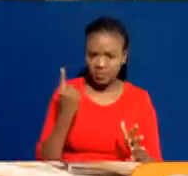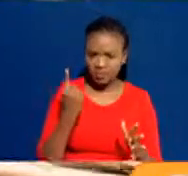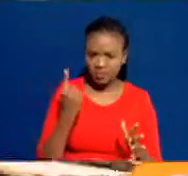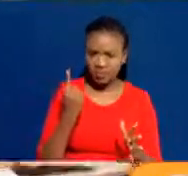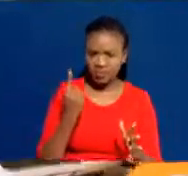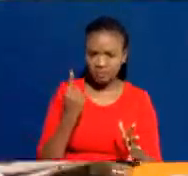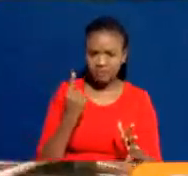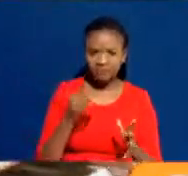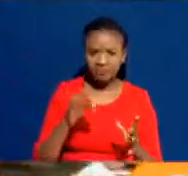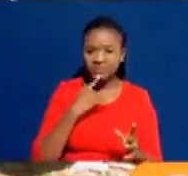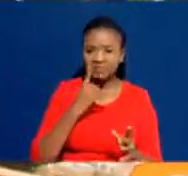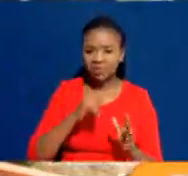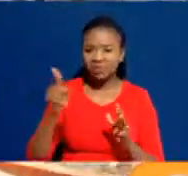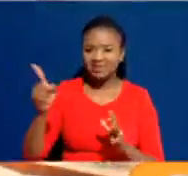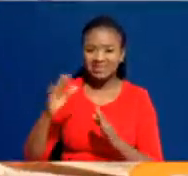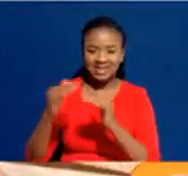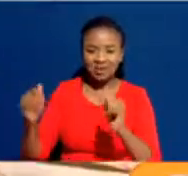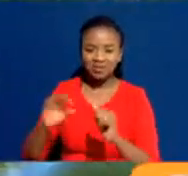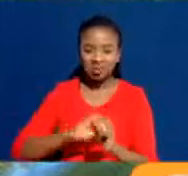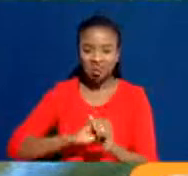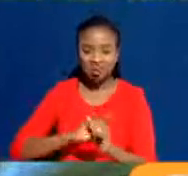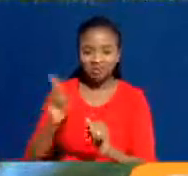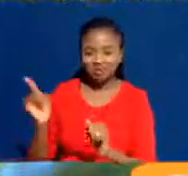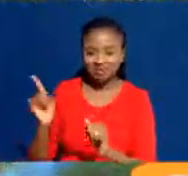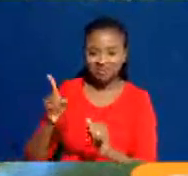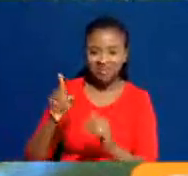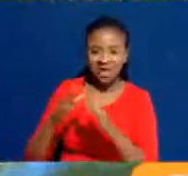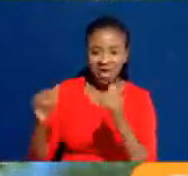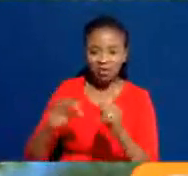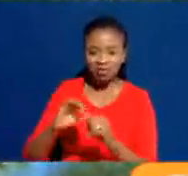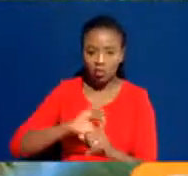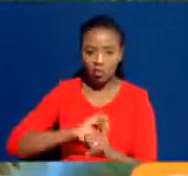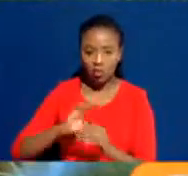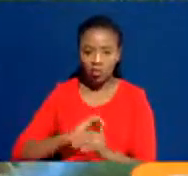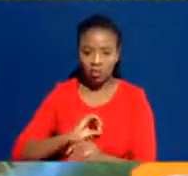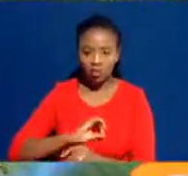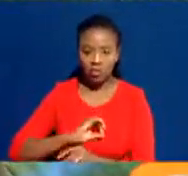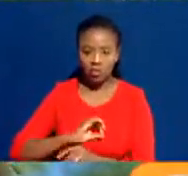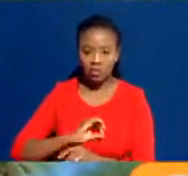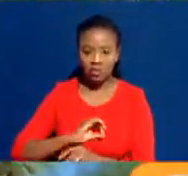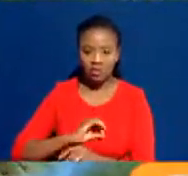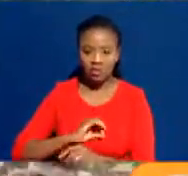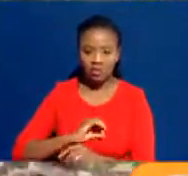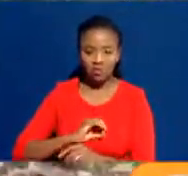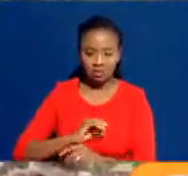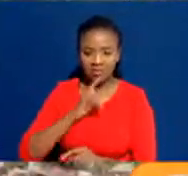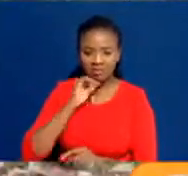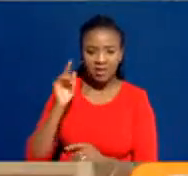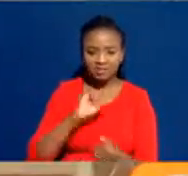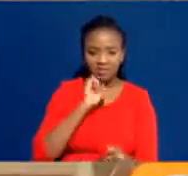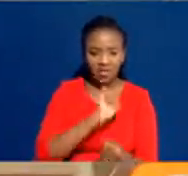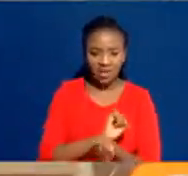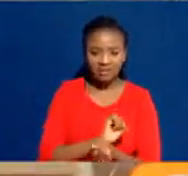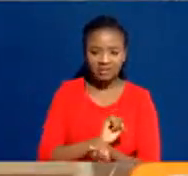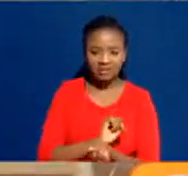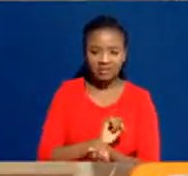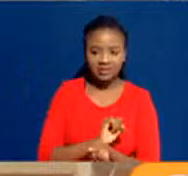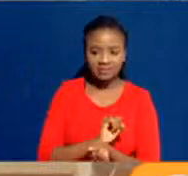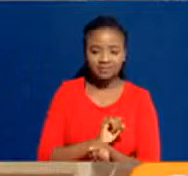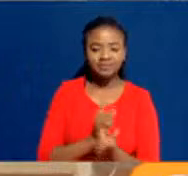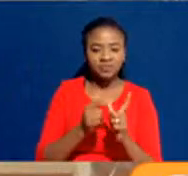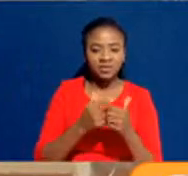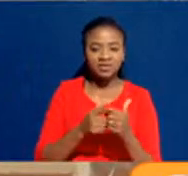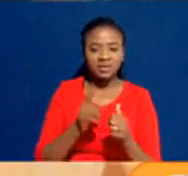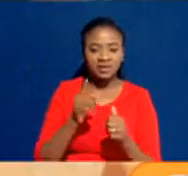claims ownership of a house that was demolished in Westlands, Nairobi, was arrested under rain, a search warrant for